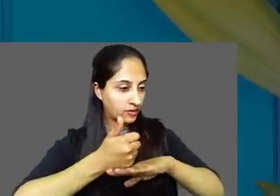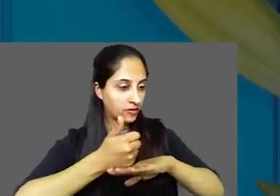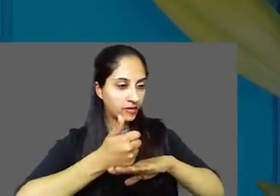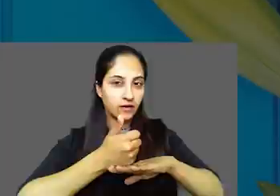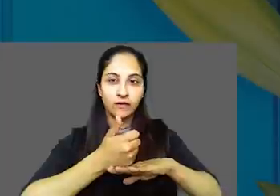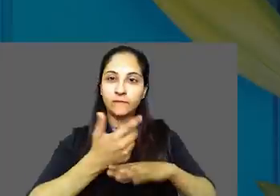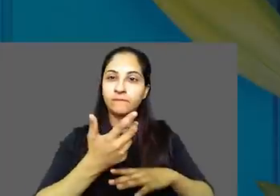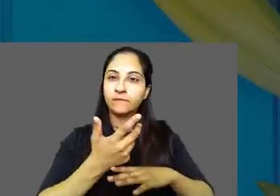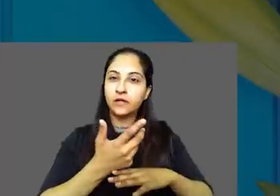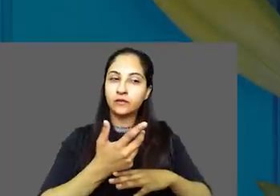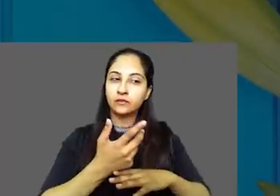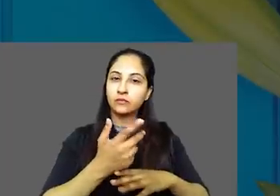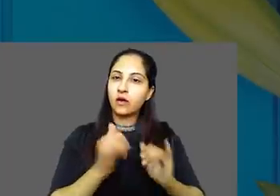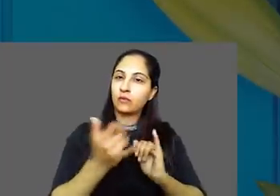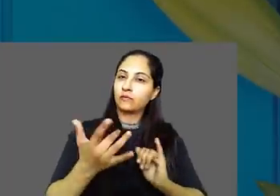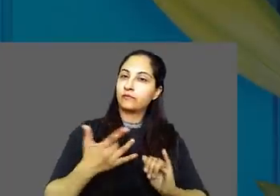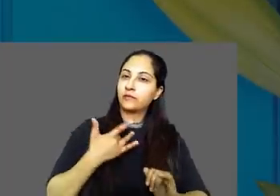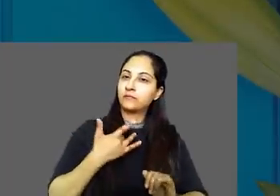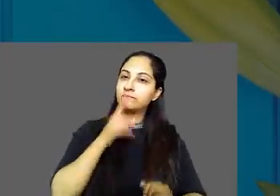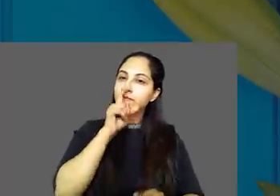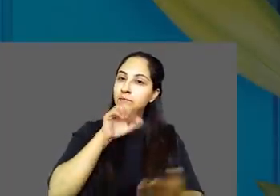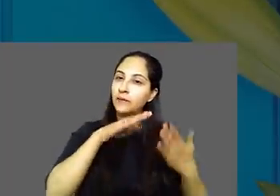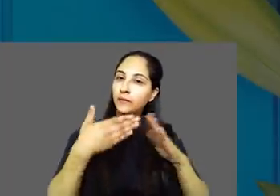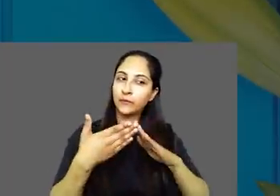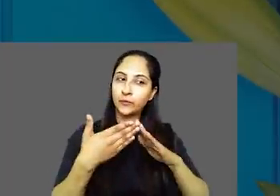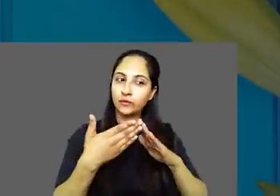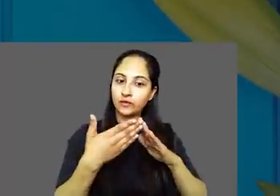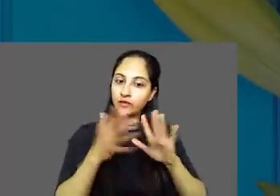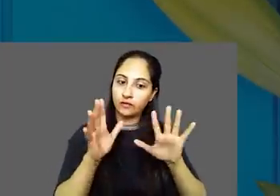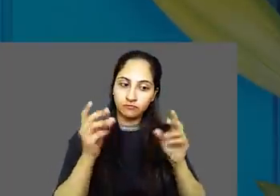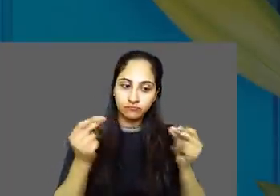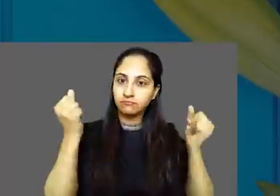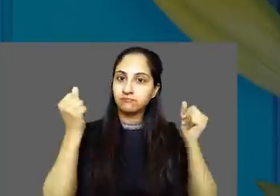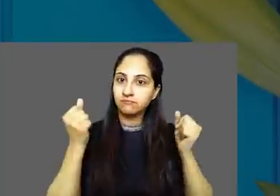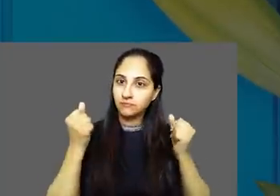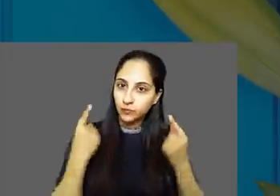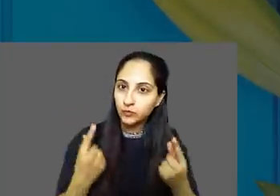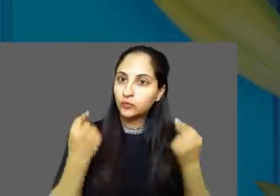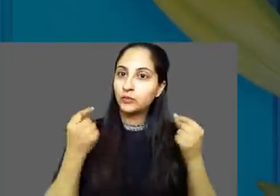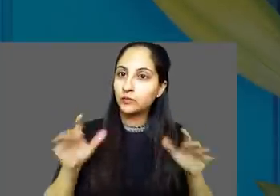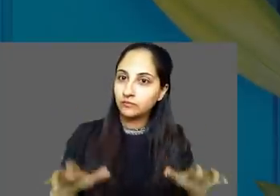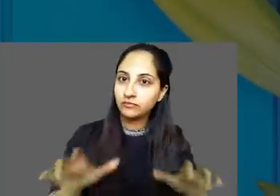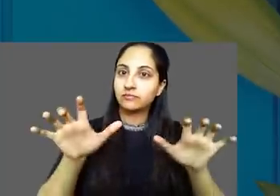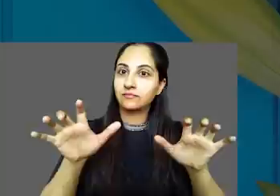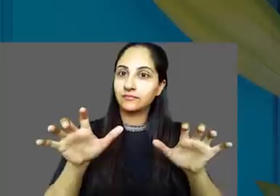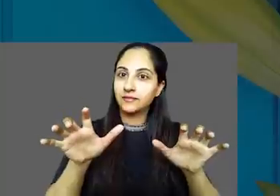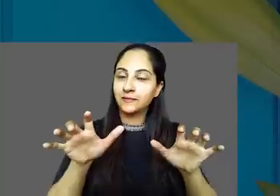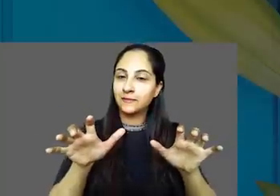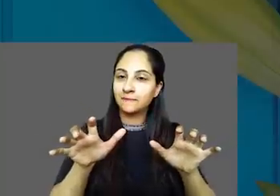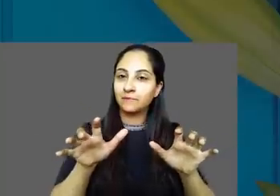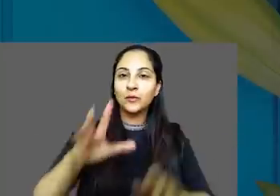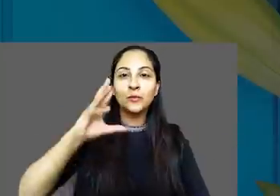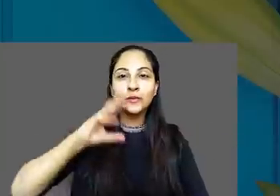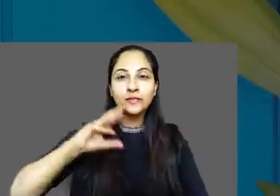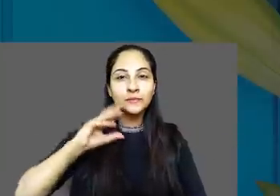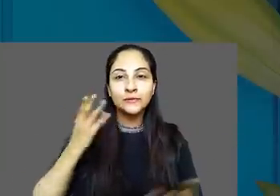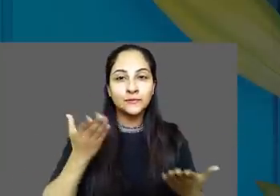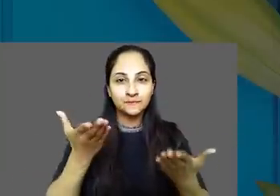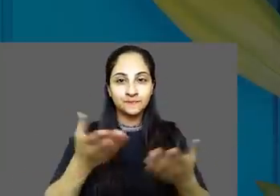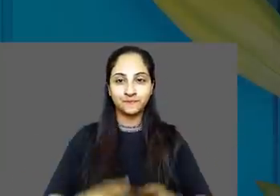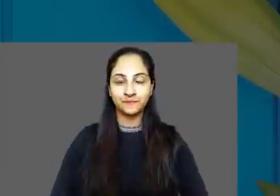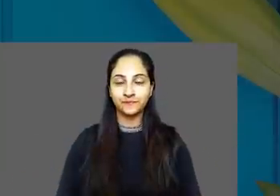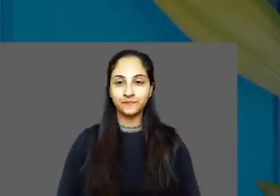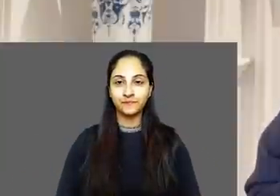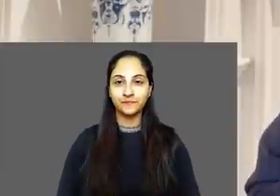days of this pandemic? Well, you know, Zane, it speaks to the expression that's often used, necessity is the